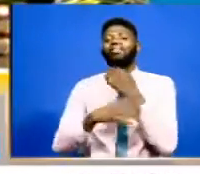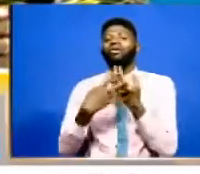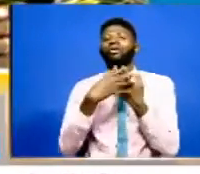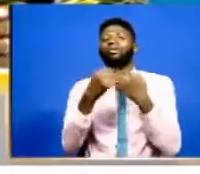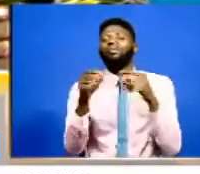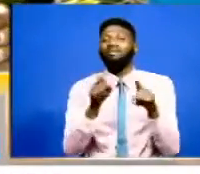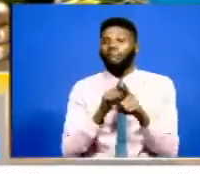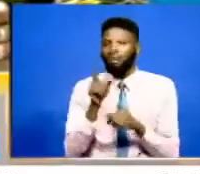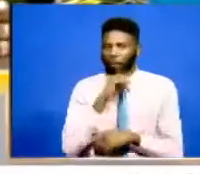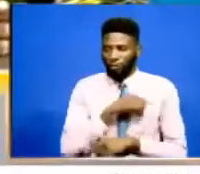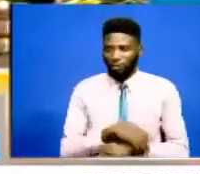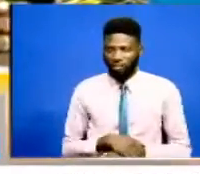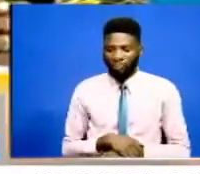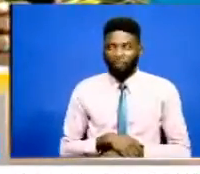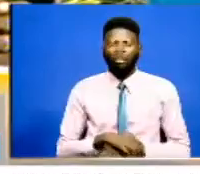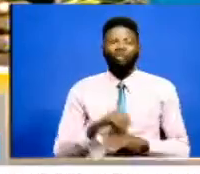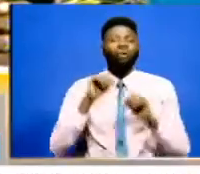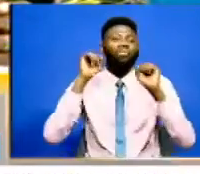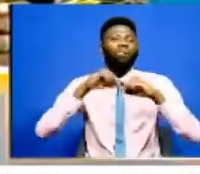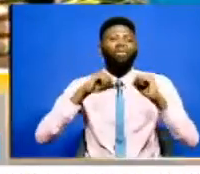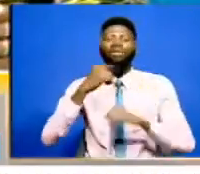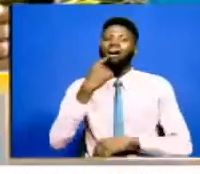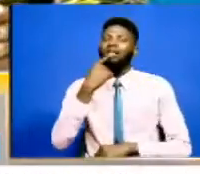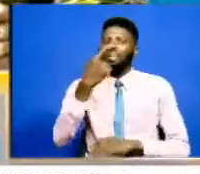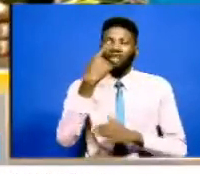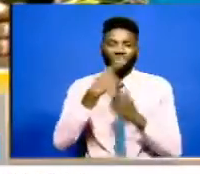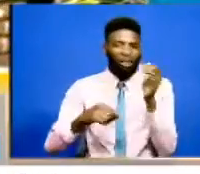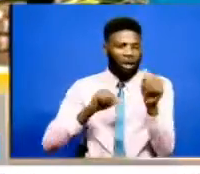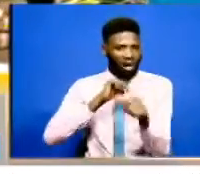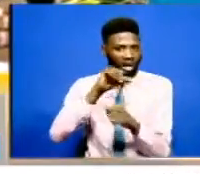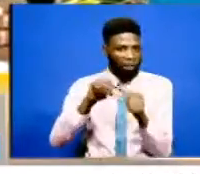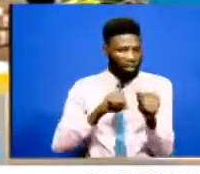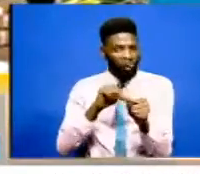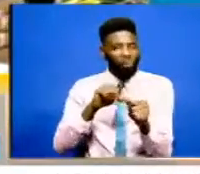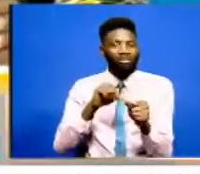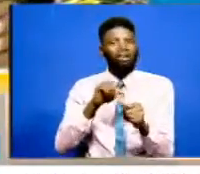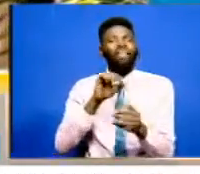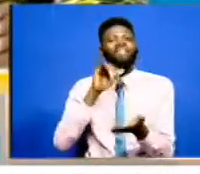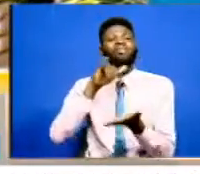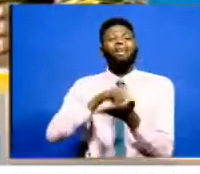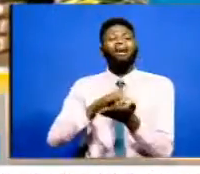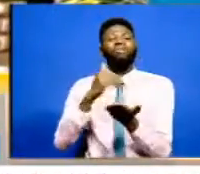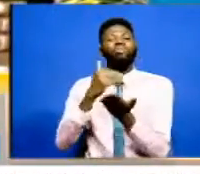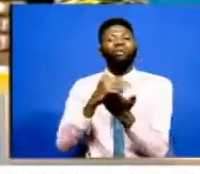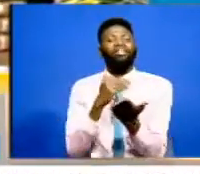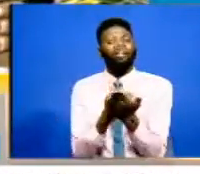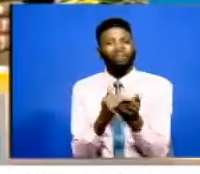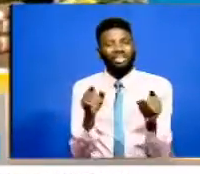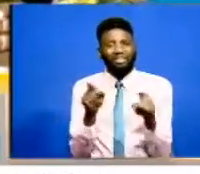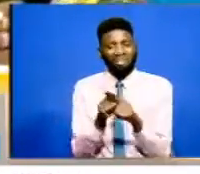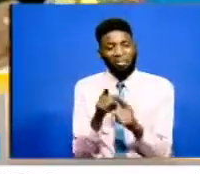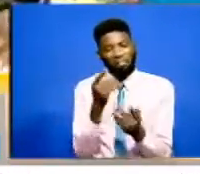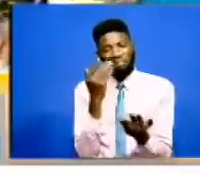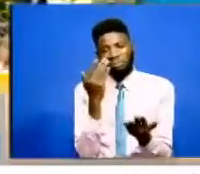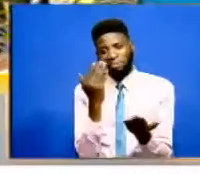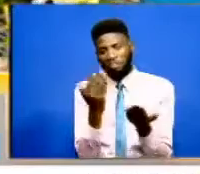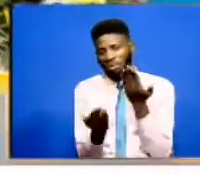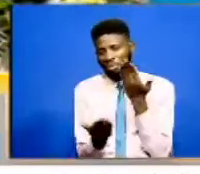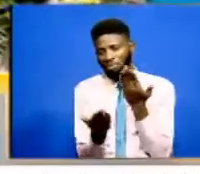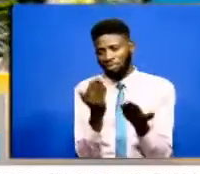What can you say about those efforts, and what are we looking at when it comes